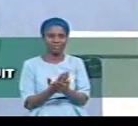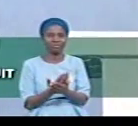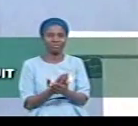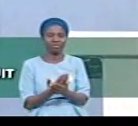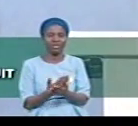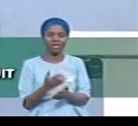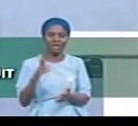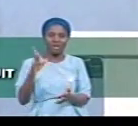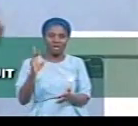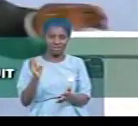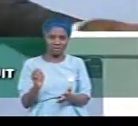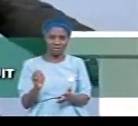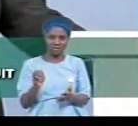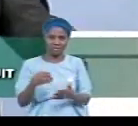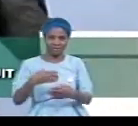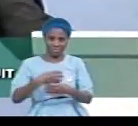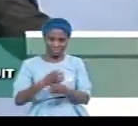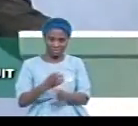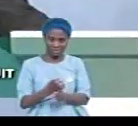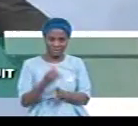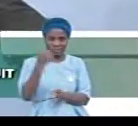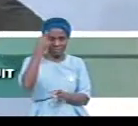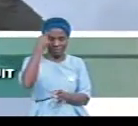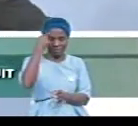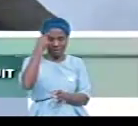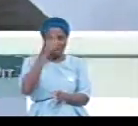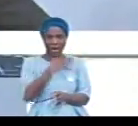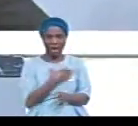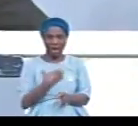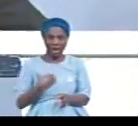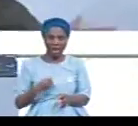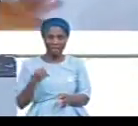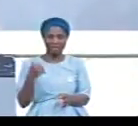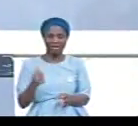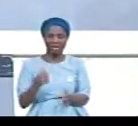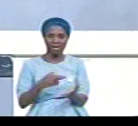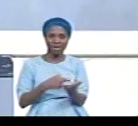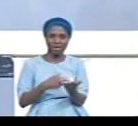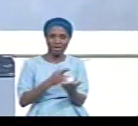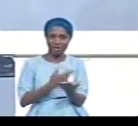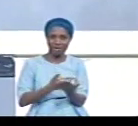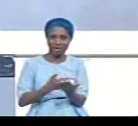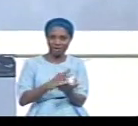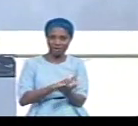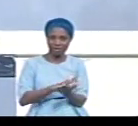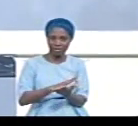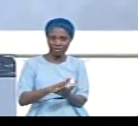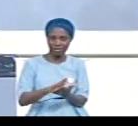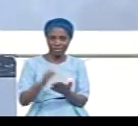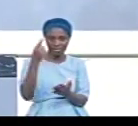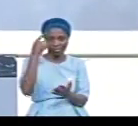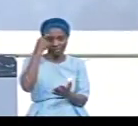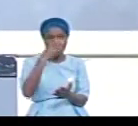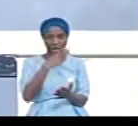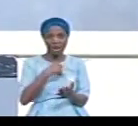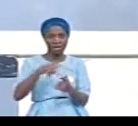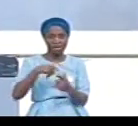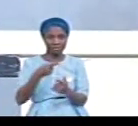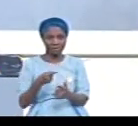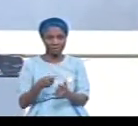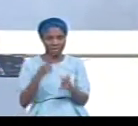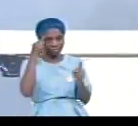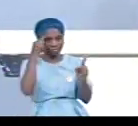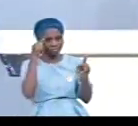A reconstructed, recreated mind. And a righteous mind. And then pursuit.